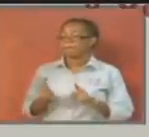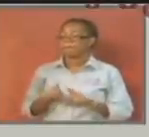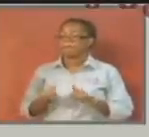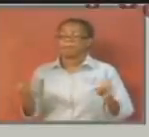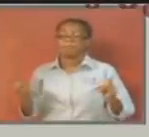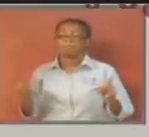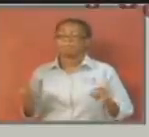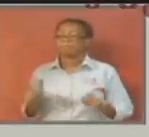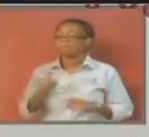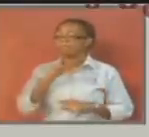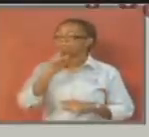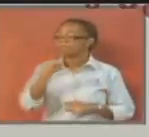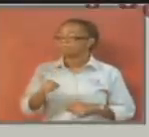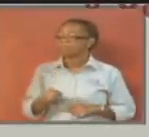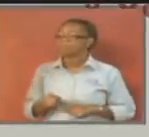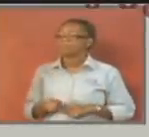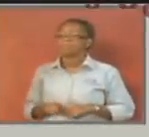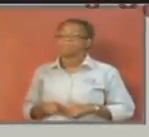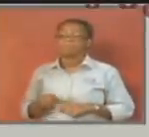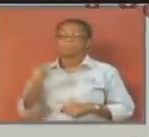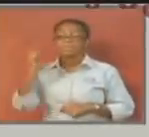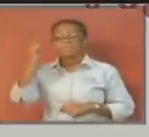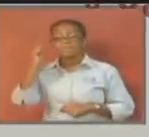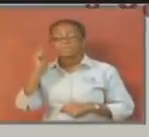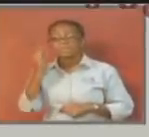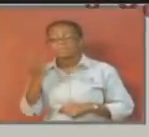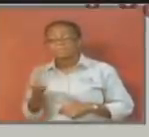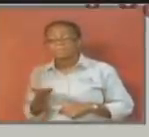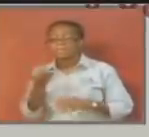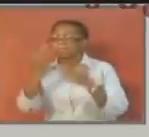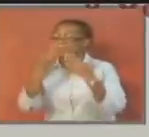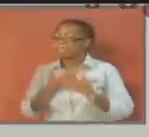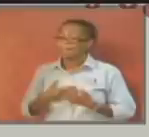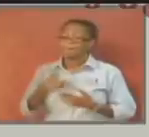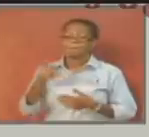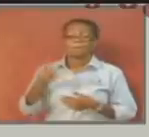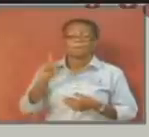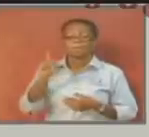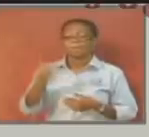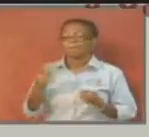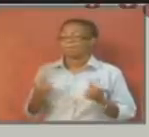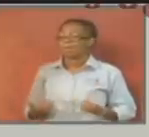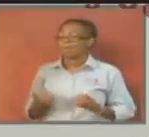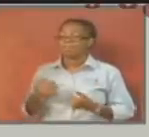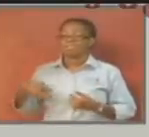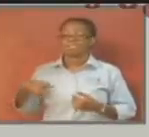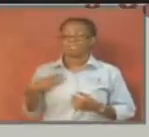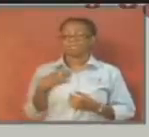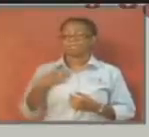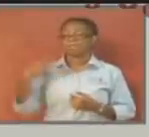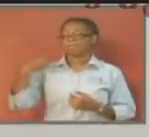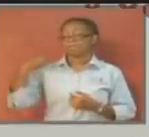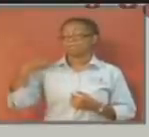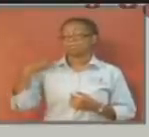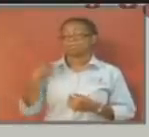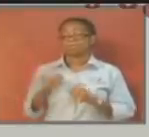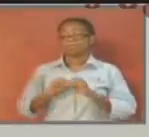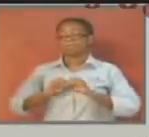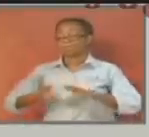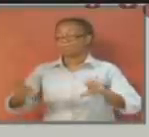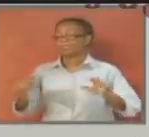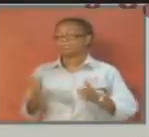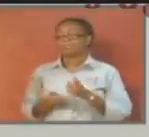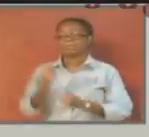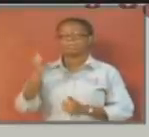is seemingly that the P1 has replaced other variants as the major variant of concern of the